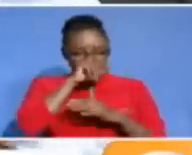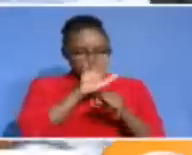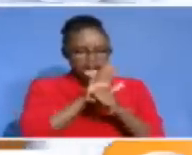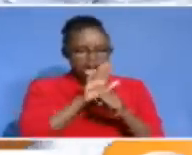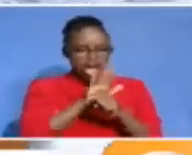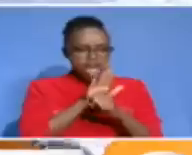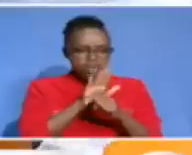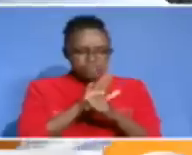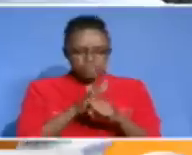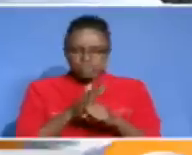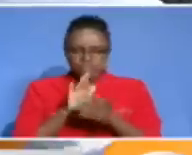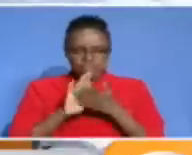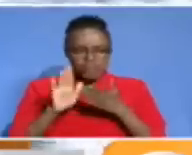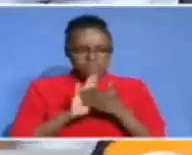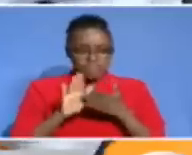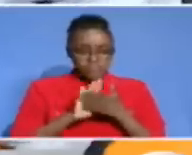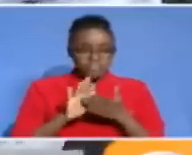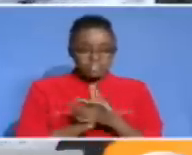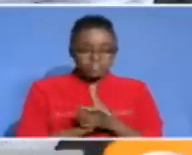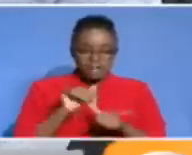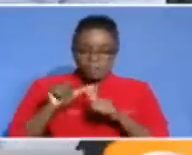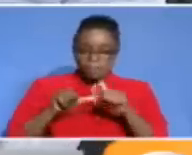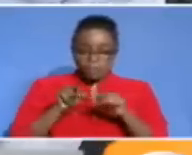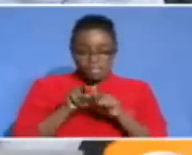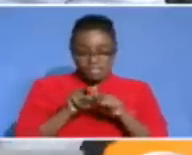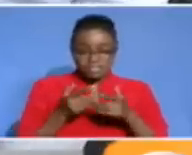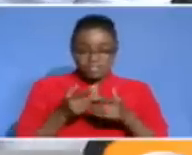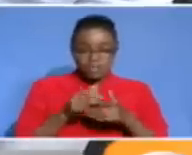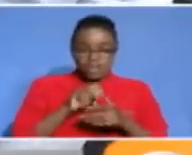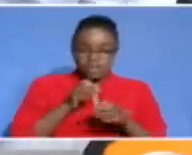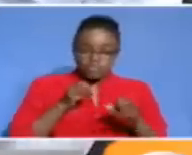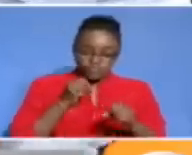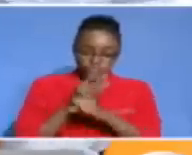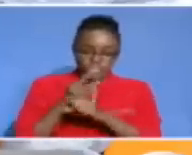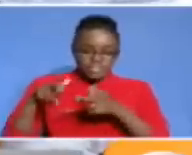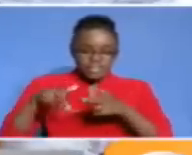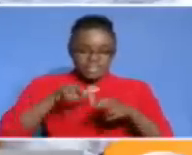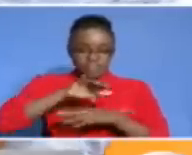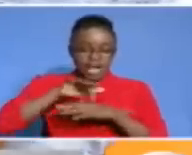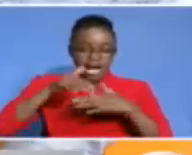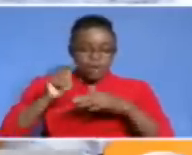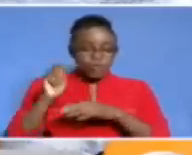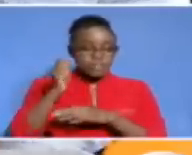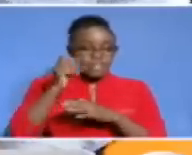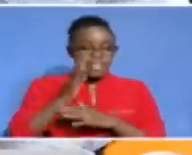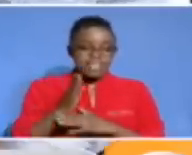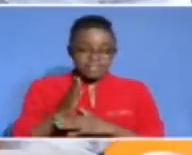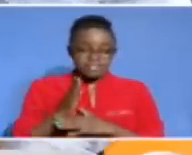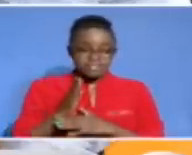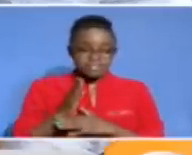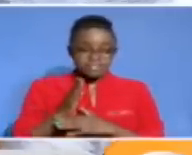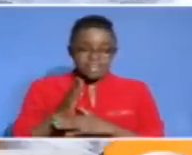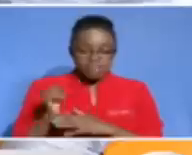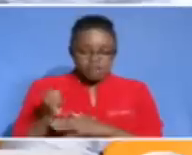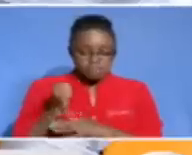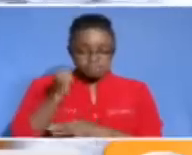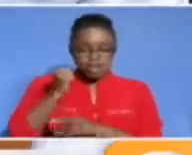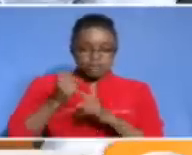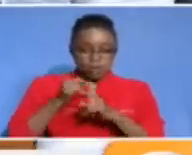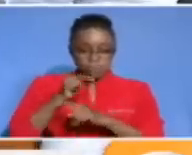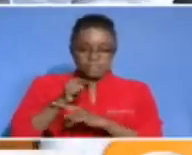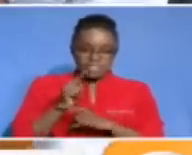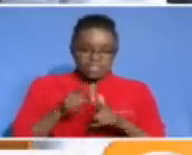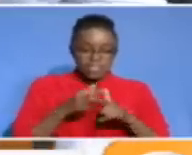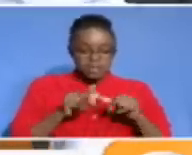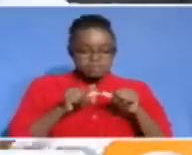them coming thick and fast about this attack on 14 Riverside and how Kenyans have risen out of it all and